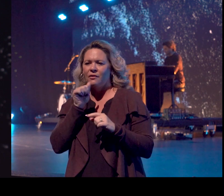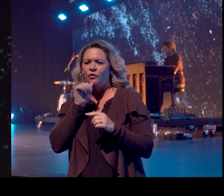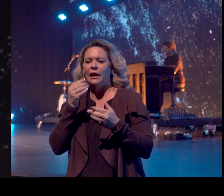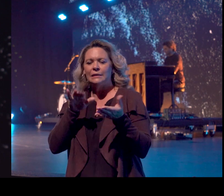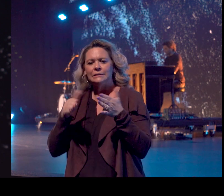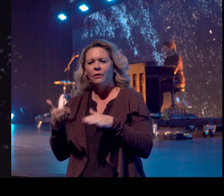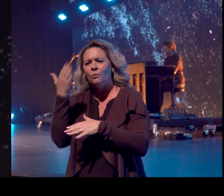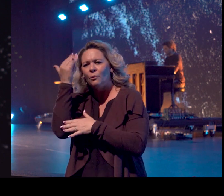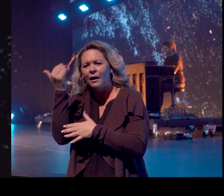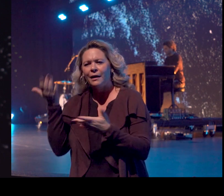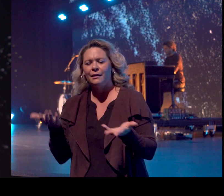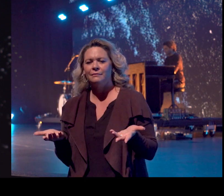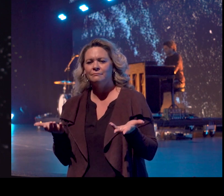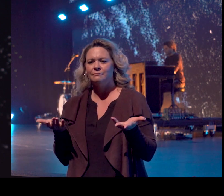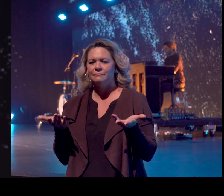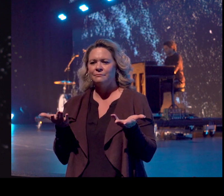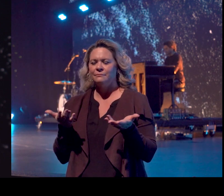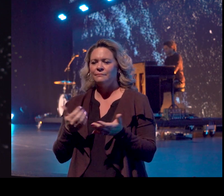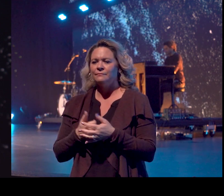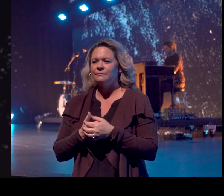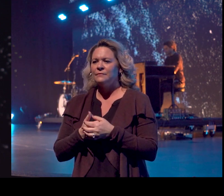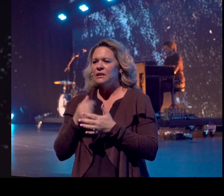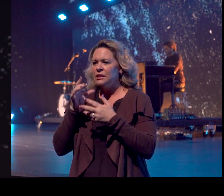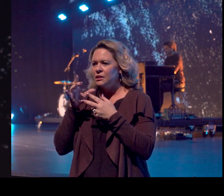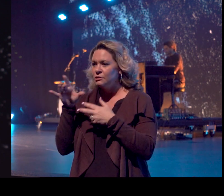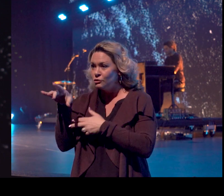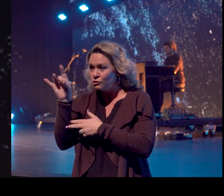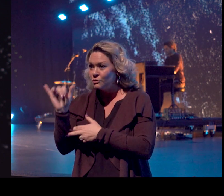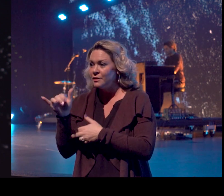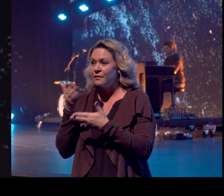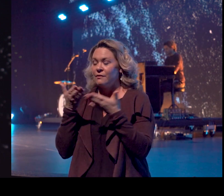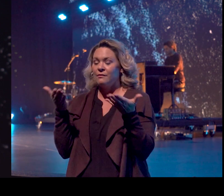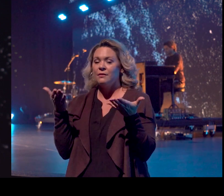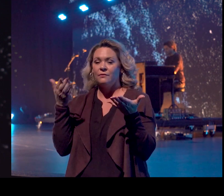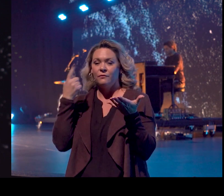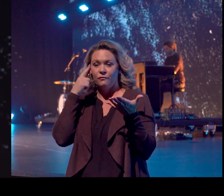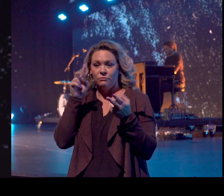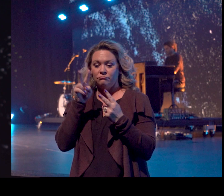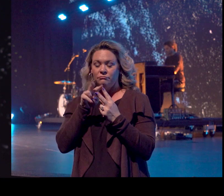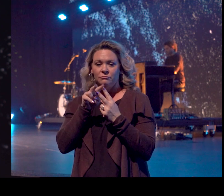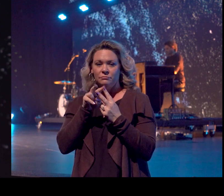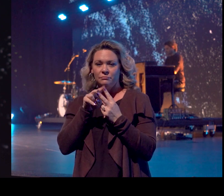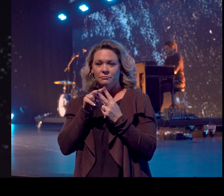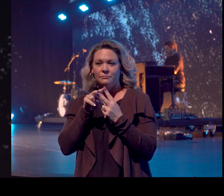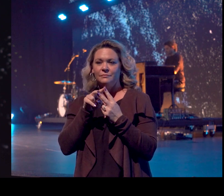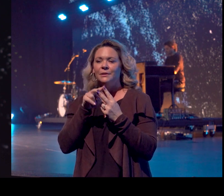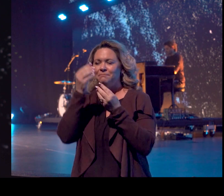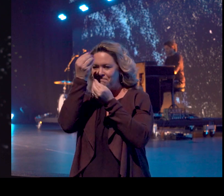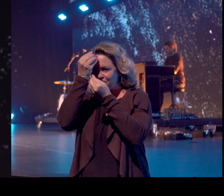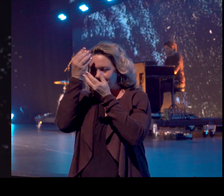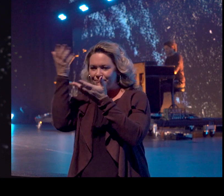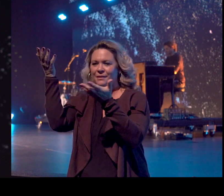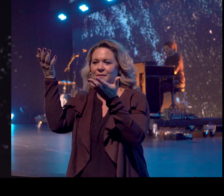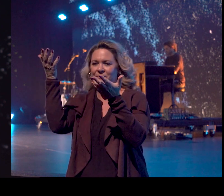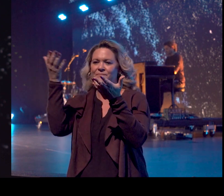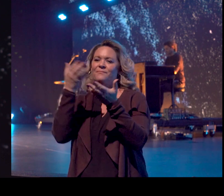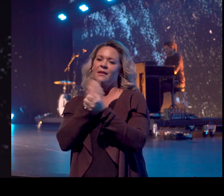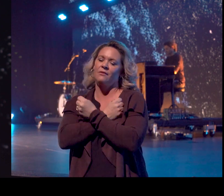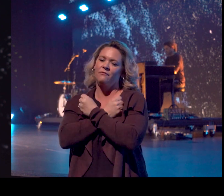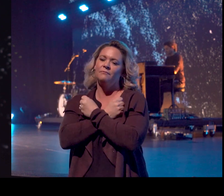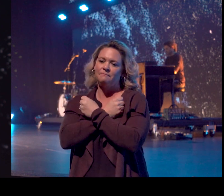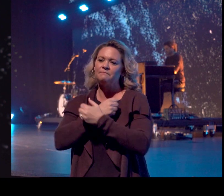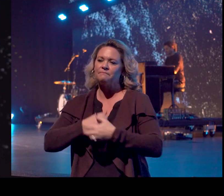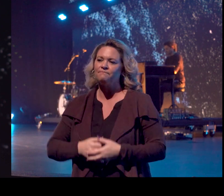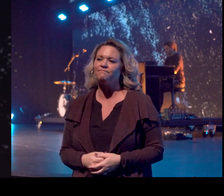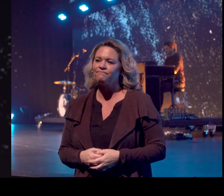suffering and death. Why? He chose those things for two reasons.